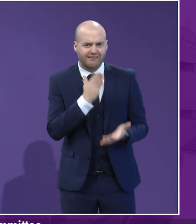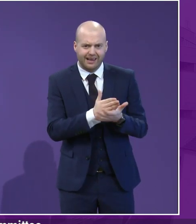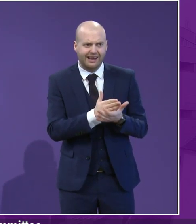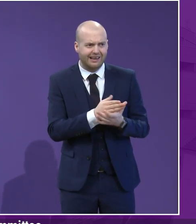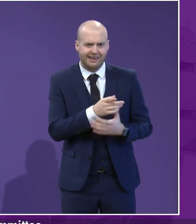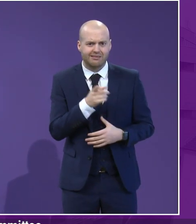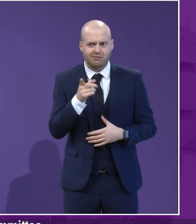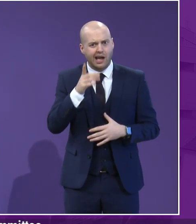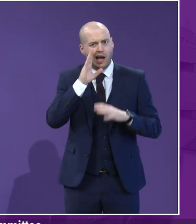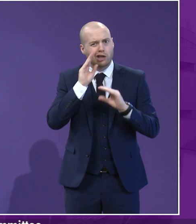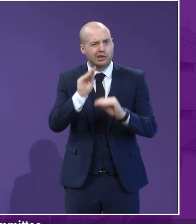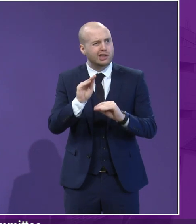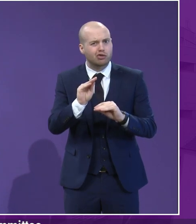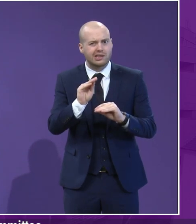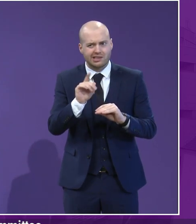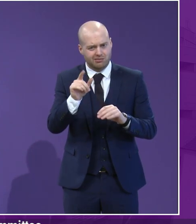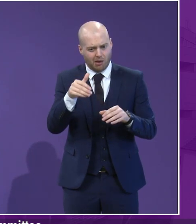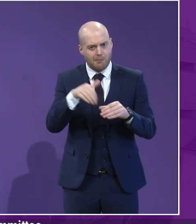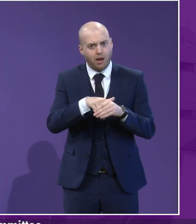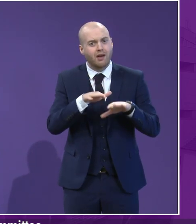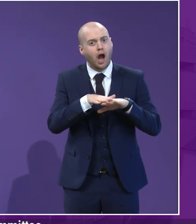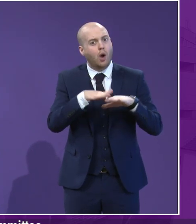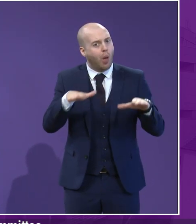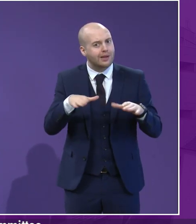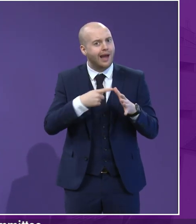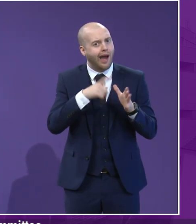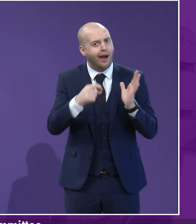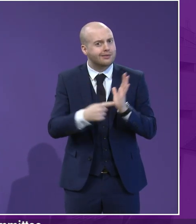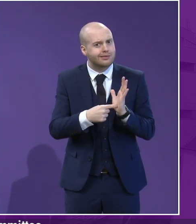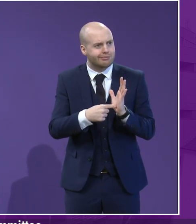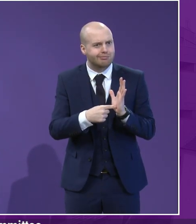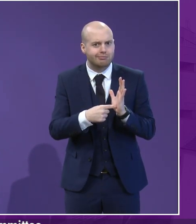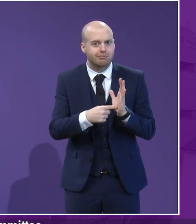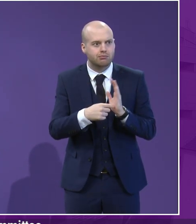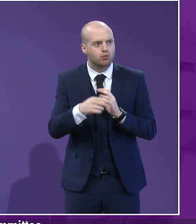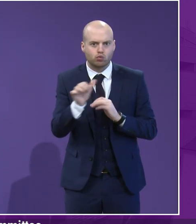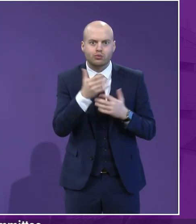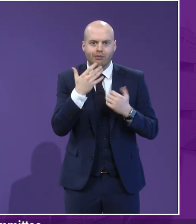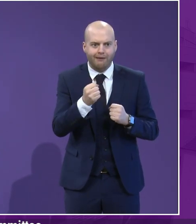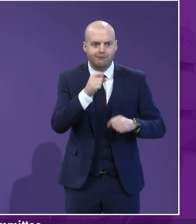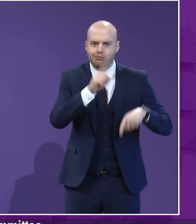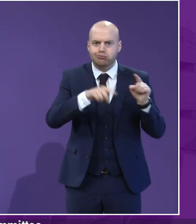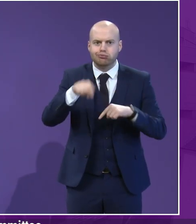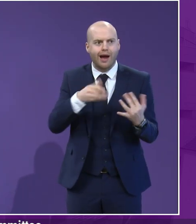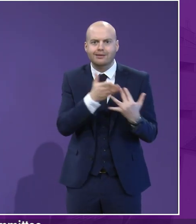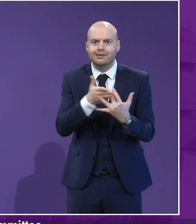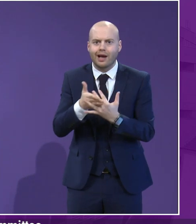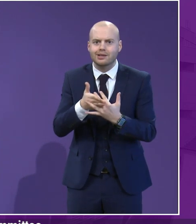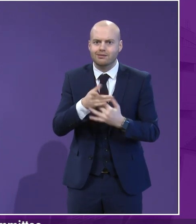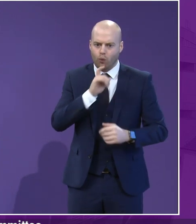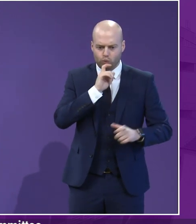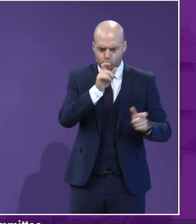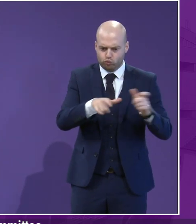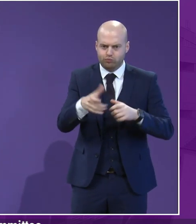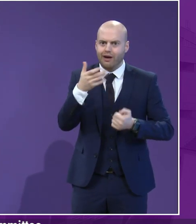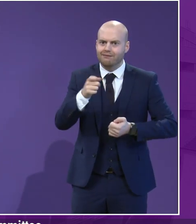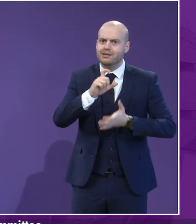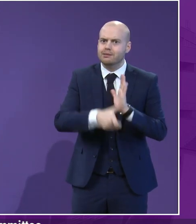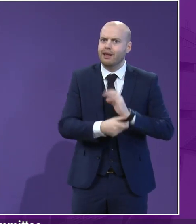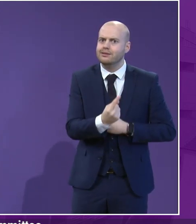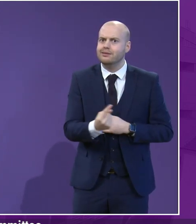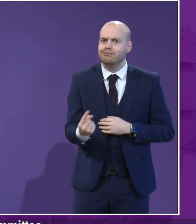attitude? Absolutely. Things like a broken button so that a door doesn't operate is a simple, you know, absolutely, thing that should have been